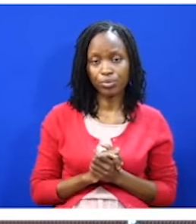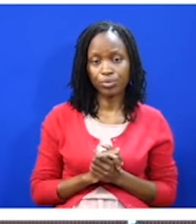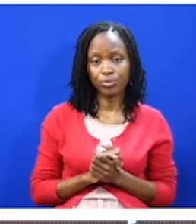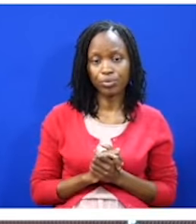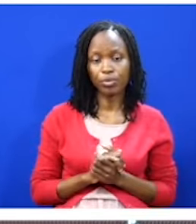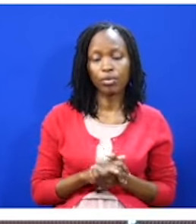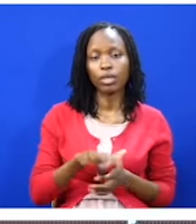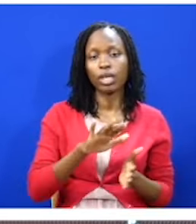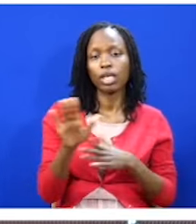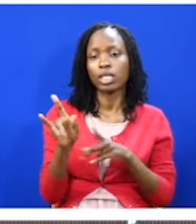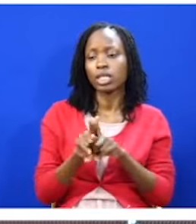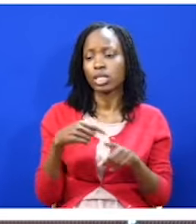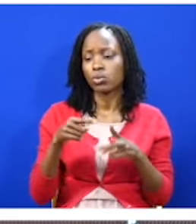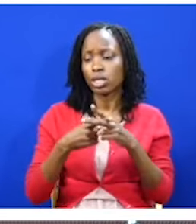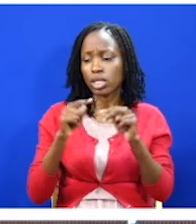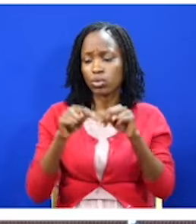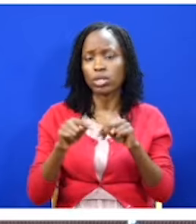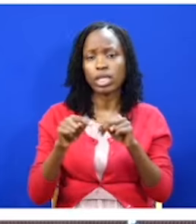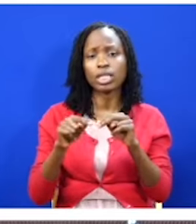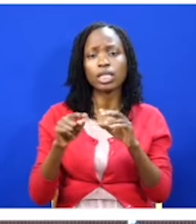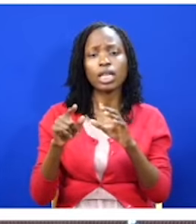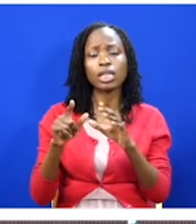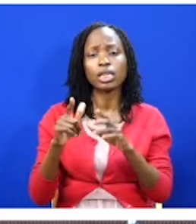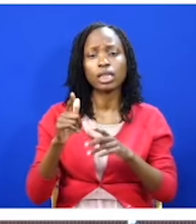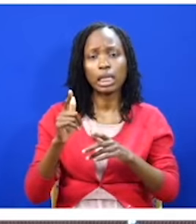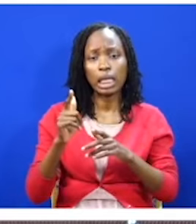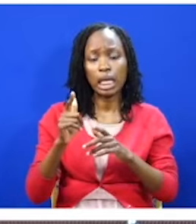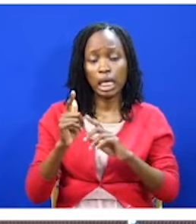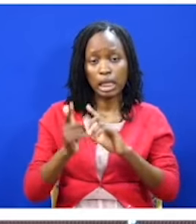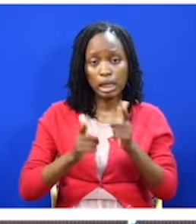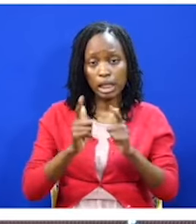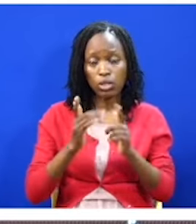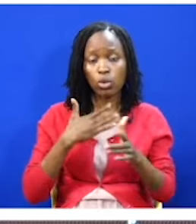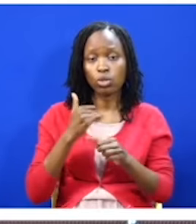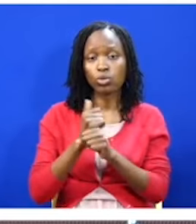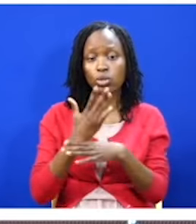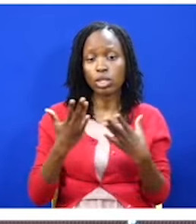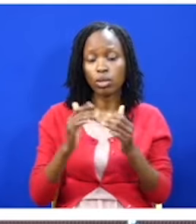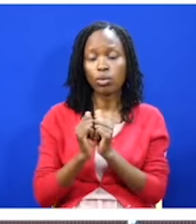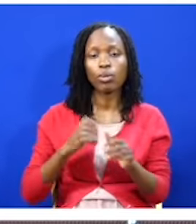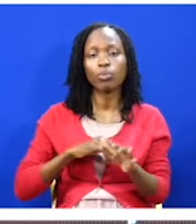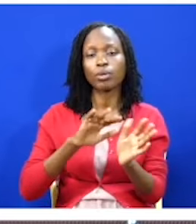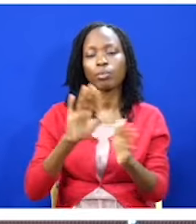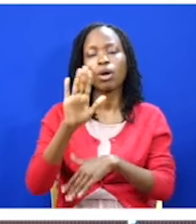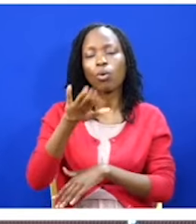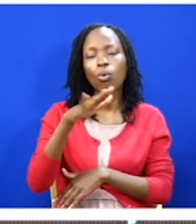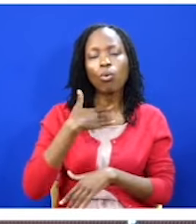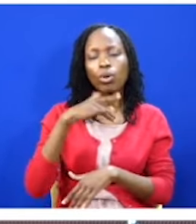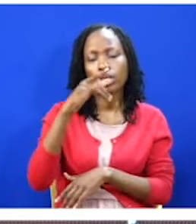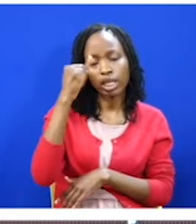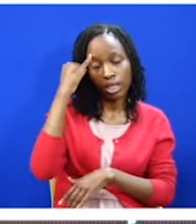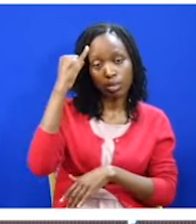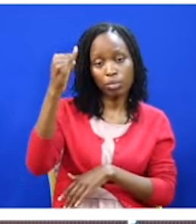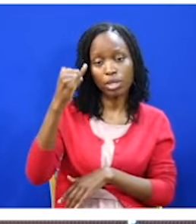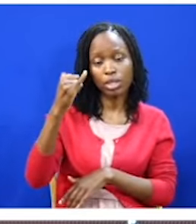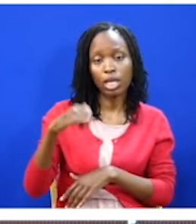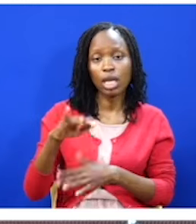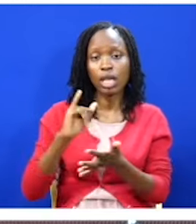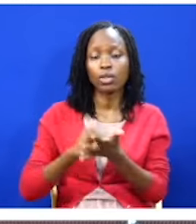Now, as we go into today's lesson, I want you to do something with me. I want you to imagine with me for a minute that there's a